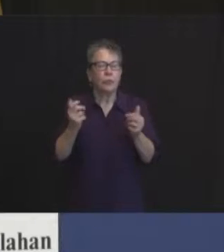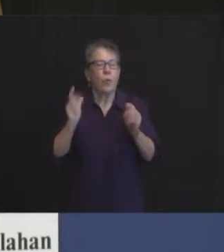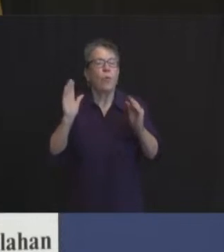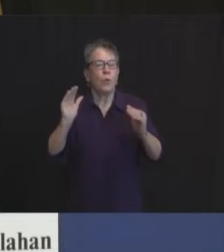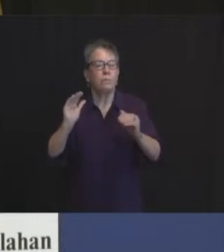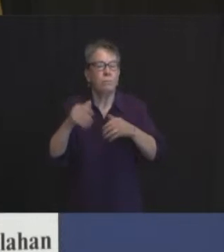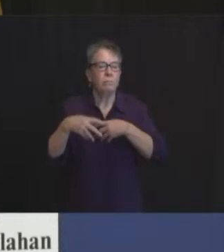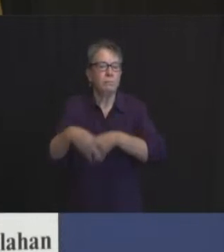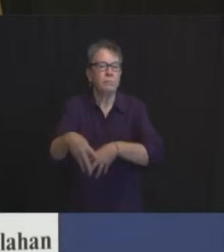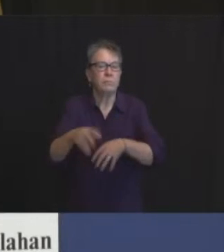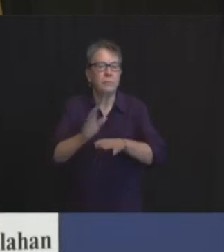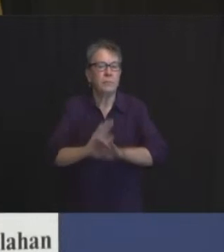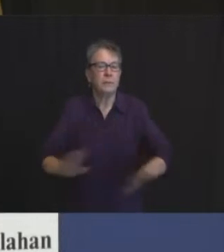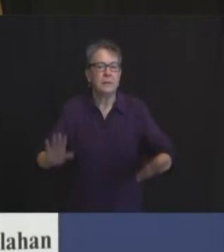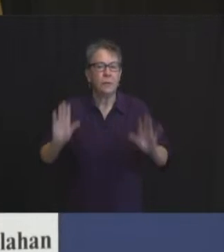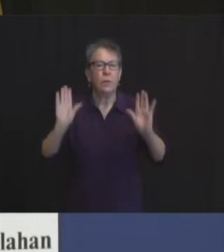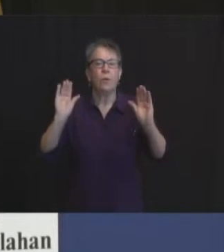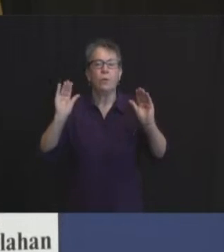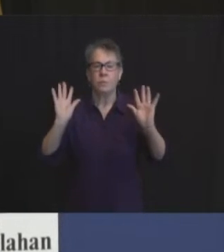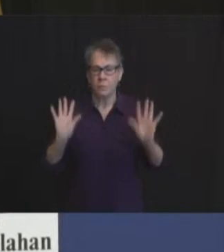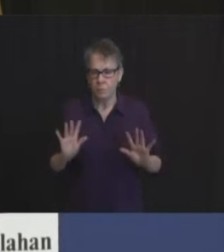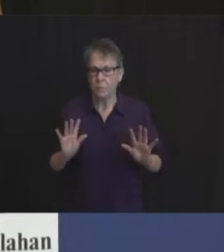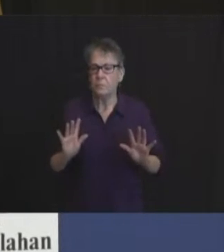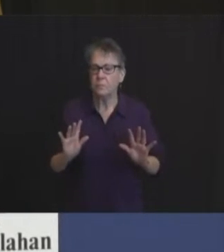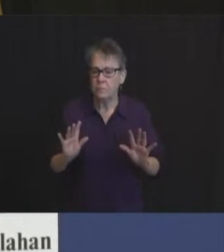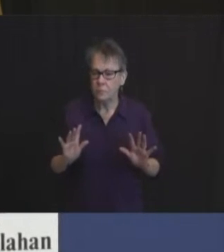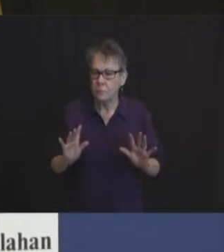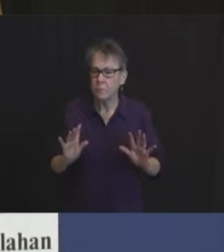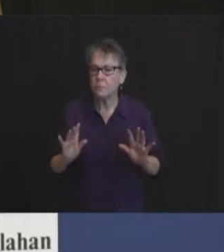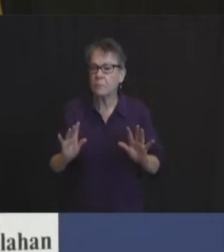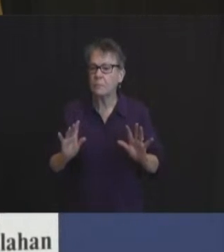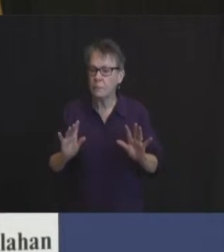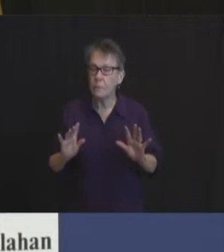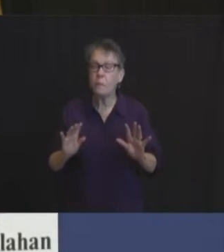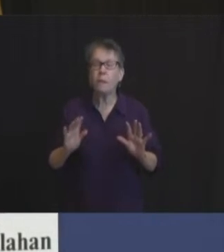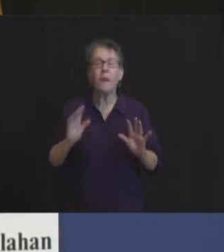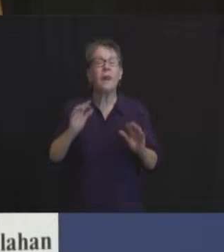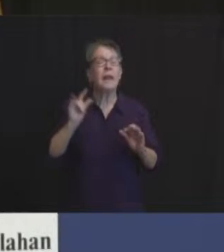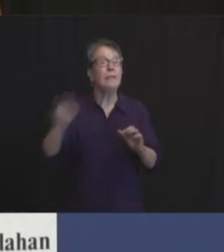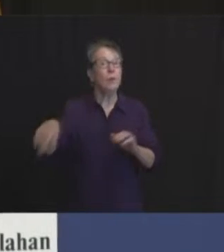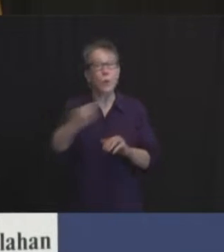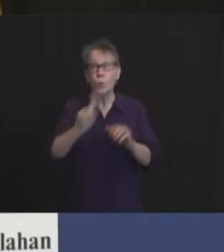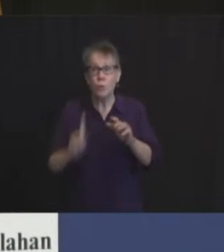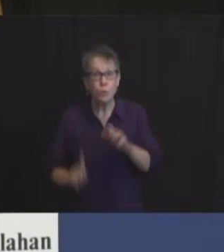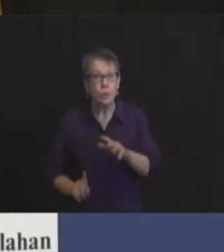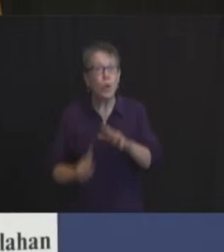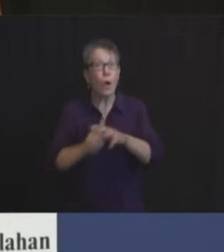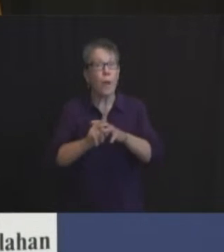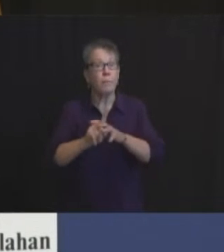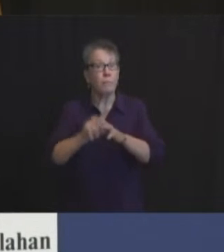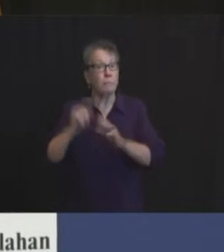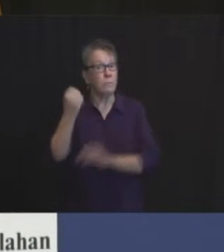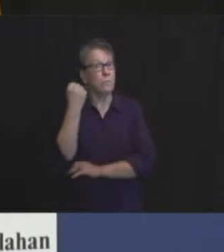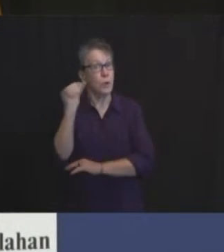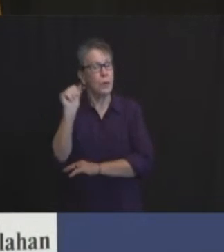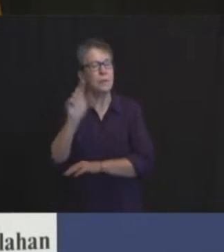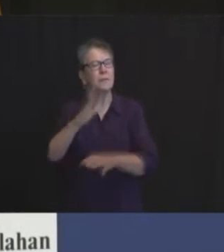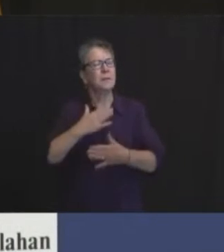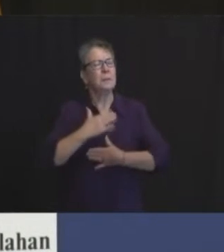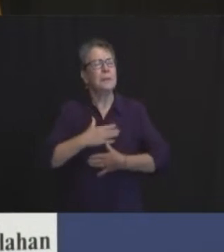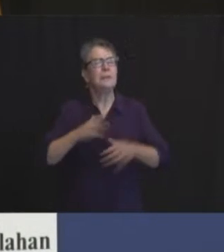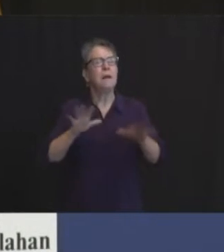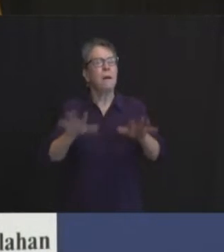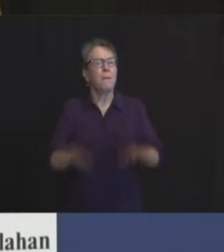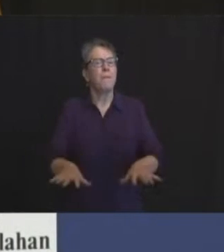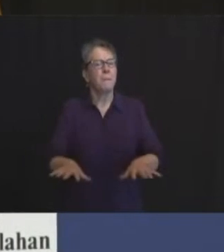manner. That's our request, and that's Director Maples and I are, in lockstep on that, and